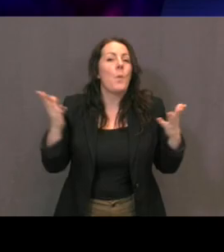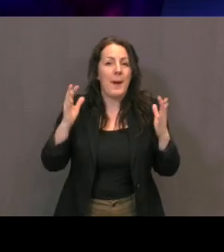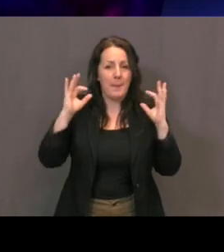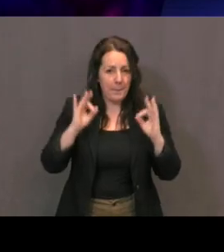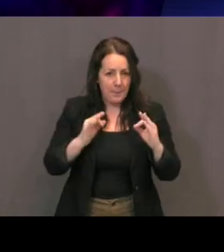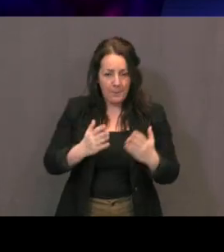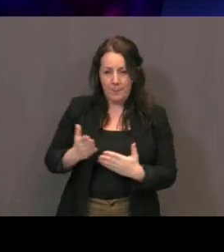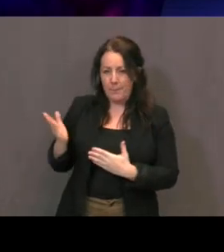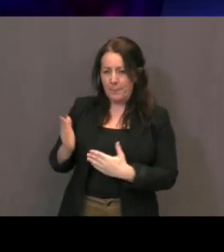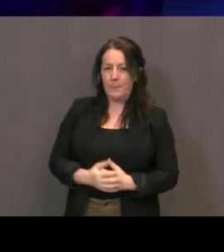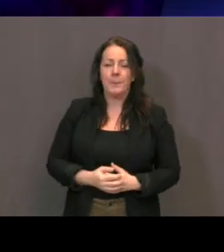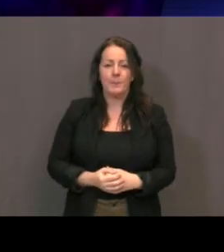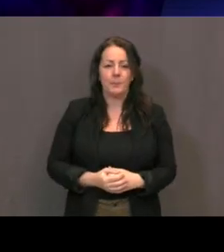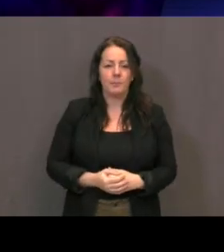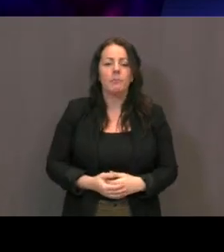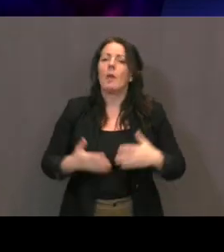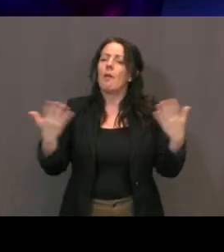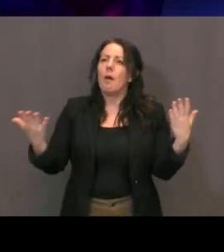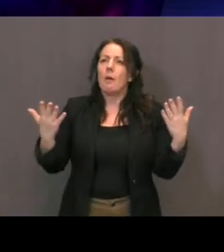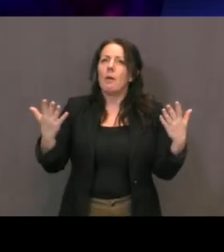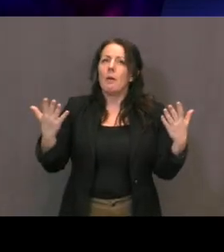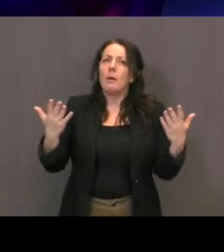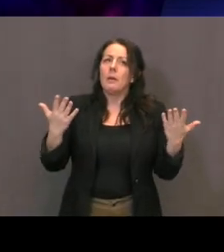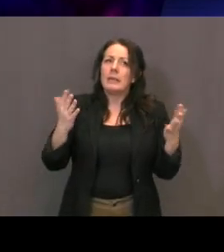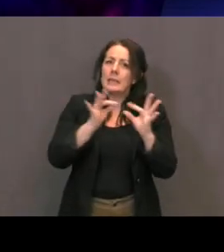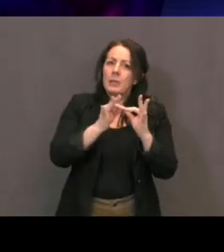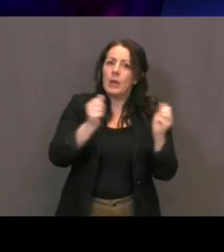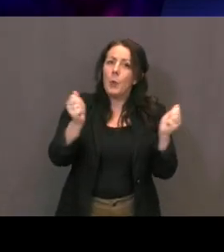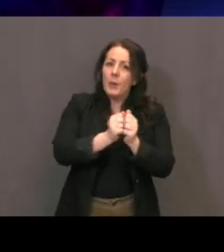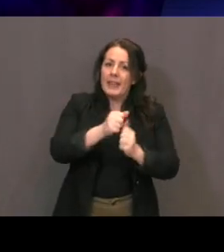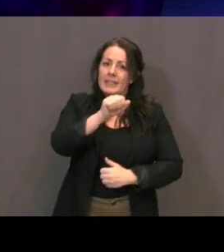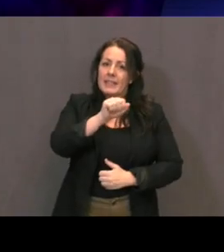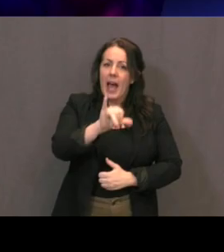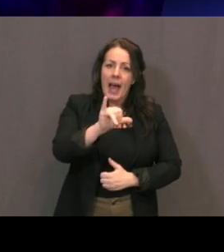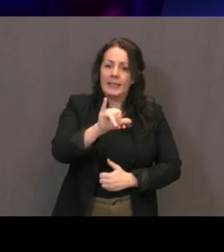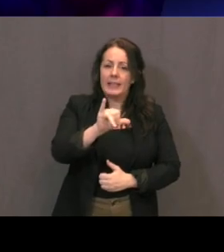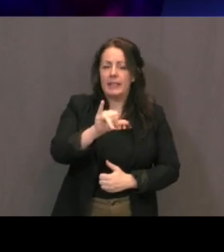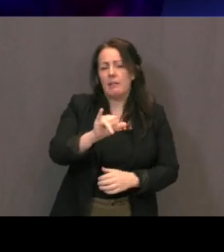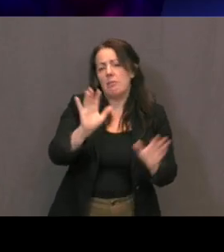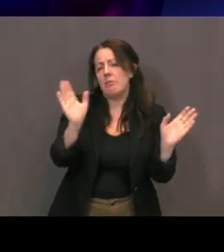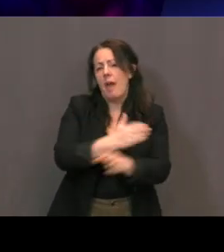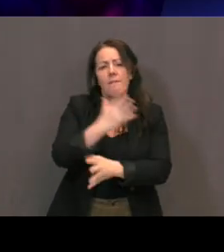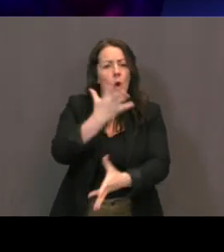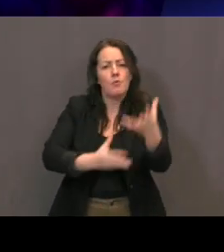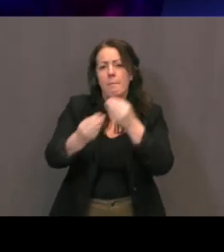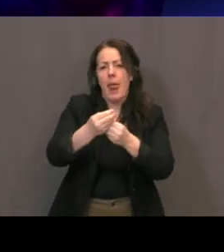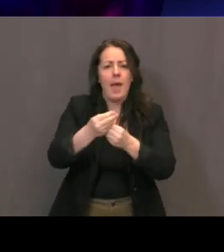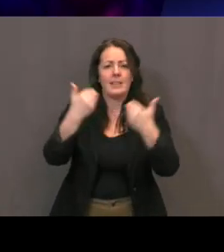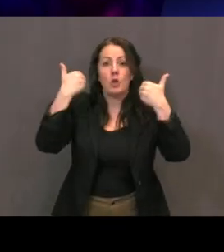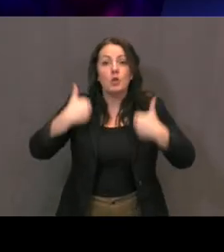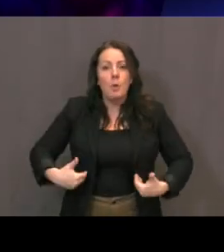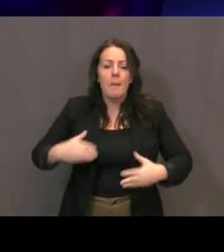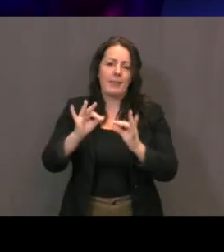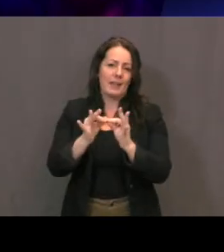human interpretation. Now, of course, so many of you already have spoken about this today, also on the podium. It's in everybody's minds. We know